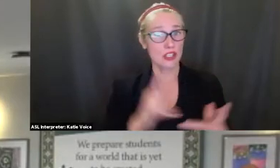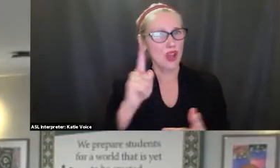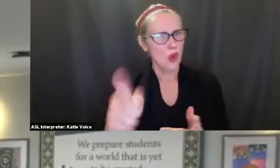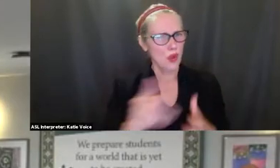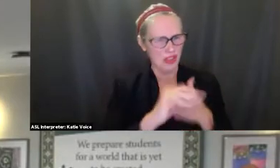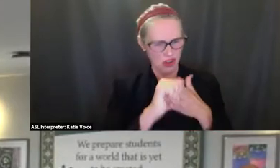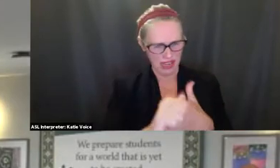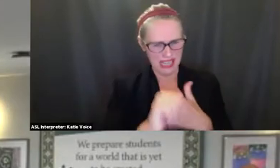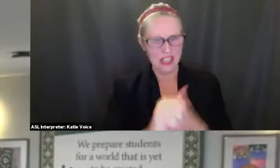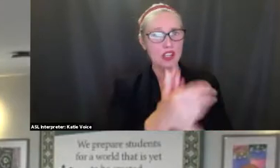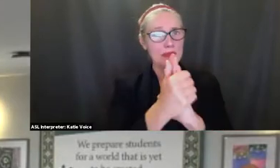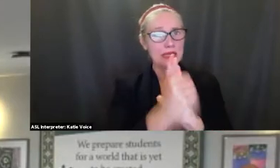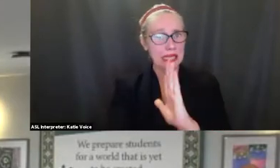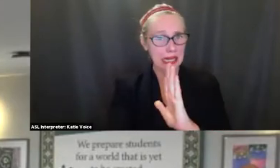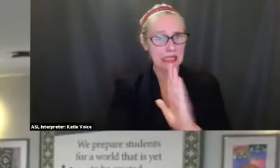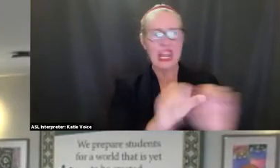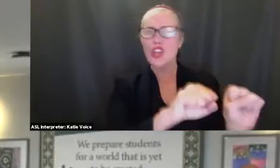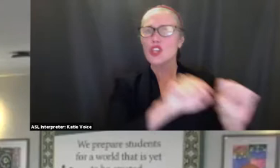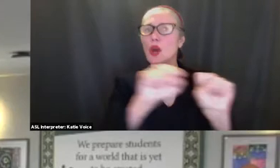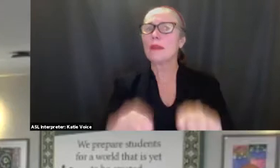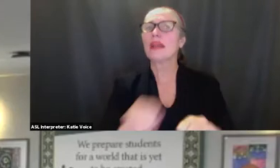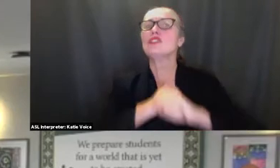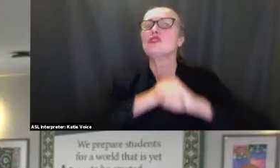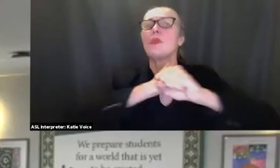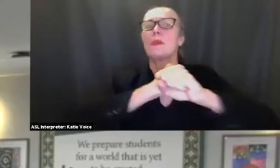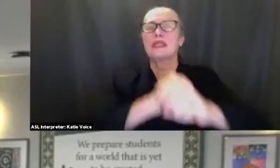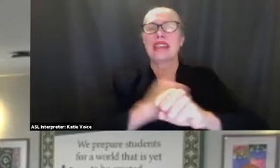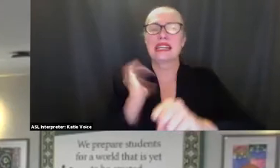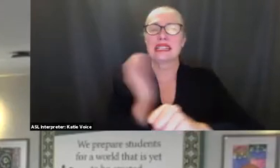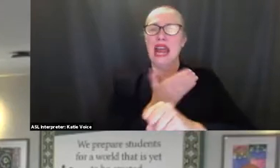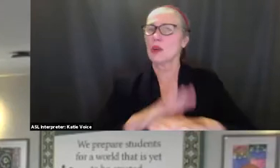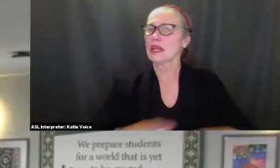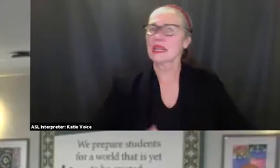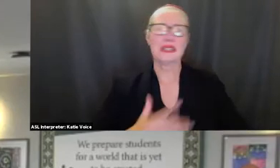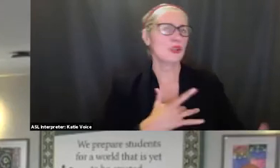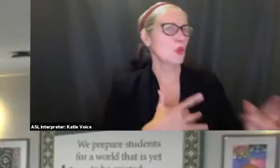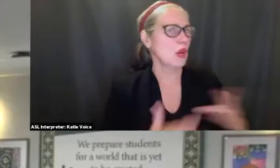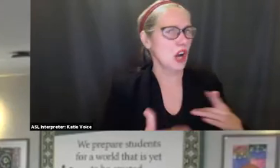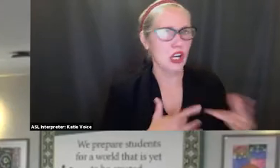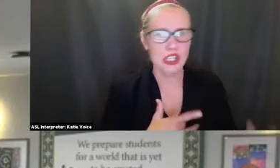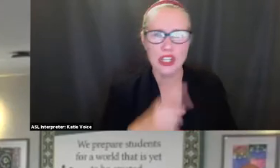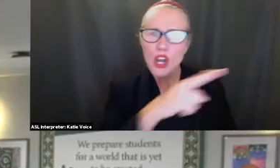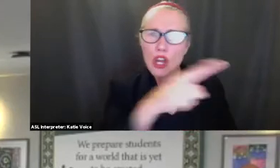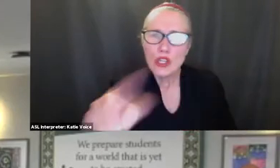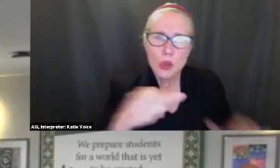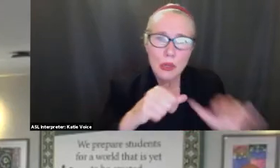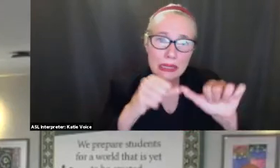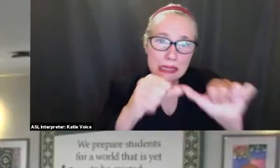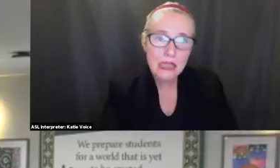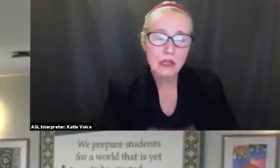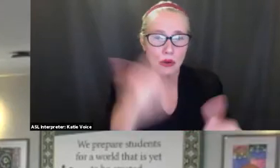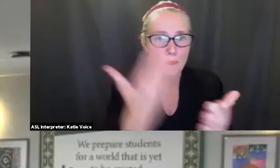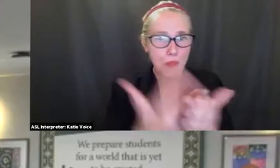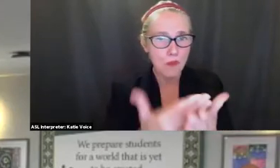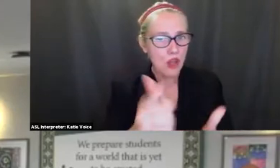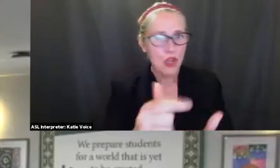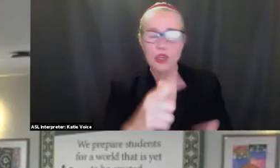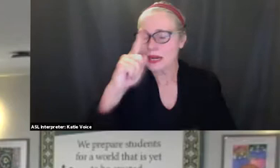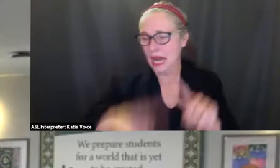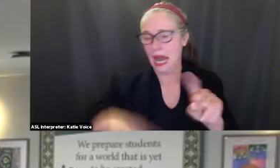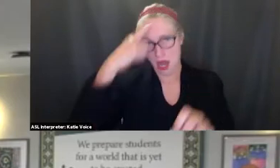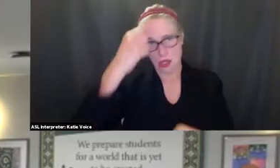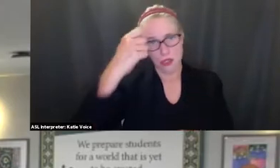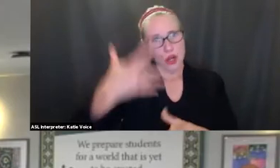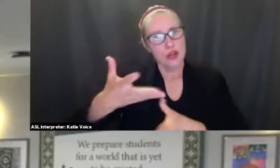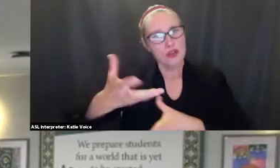skills and your ability to protect our kids you are continually proving to us that you are not trustworthy